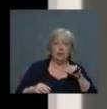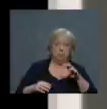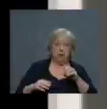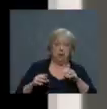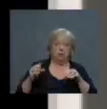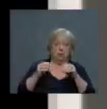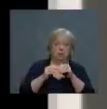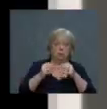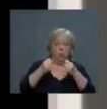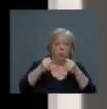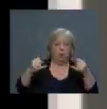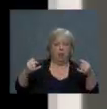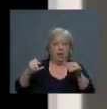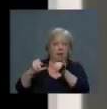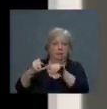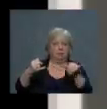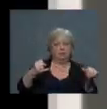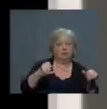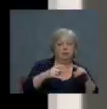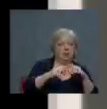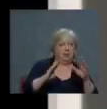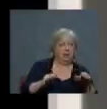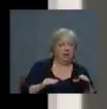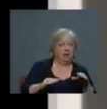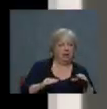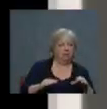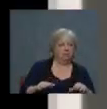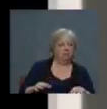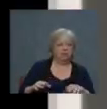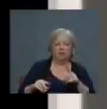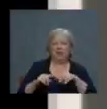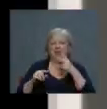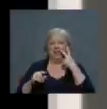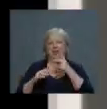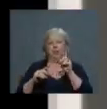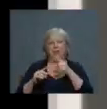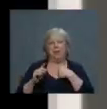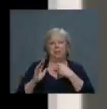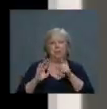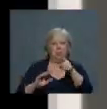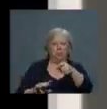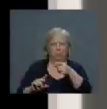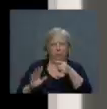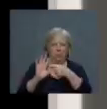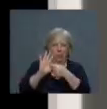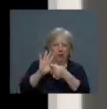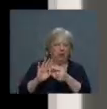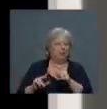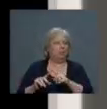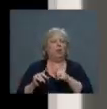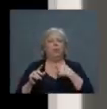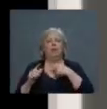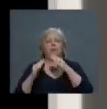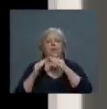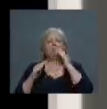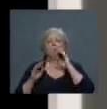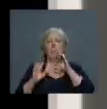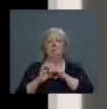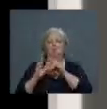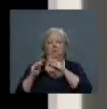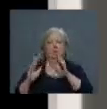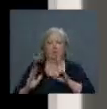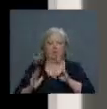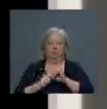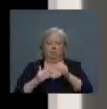house. That's yes. You can't see what I'm pointing at. Yeah, but we actually have a picture of the house that is adjacent to the